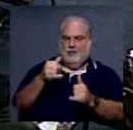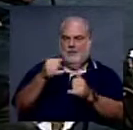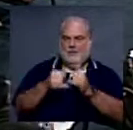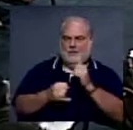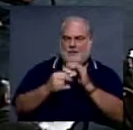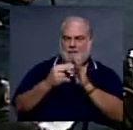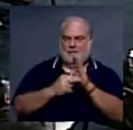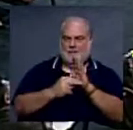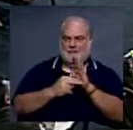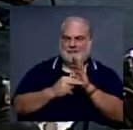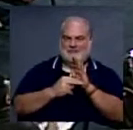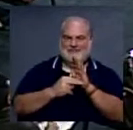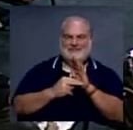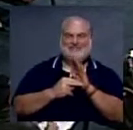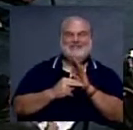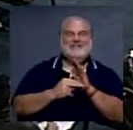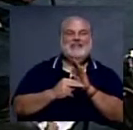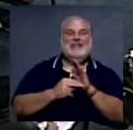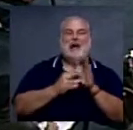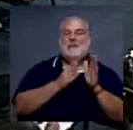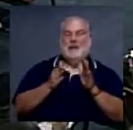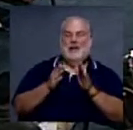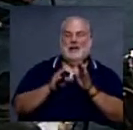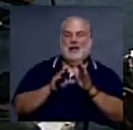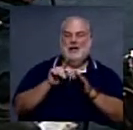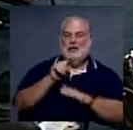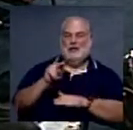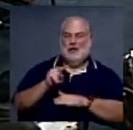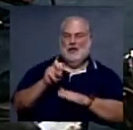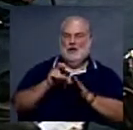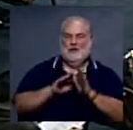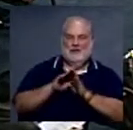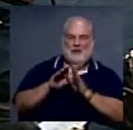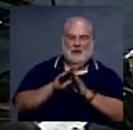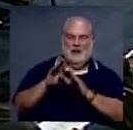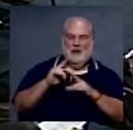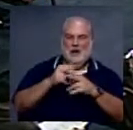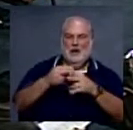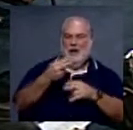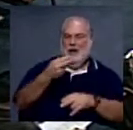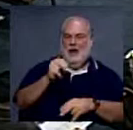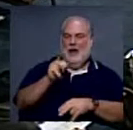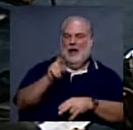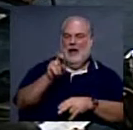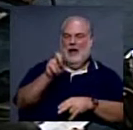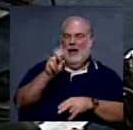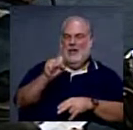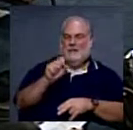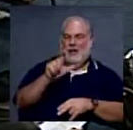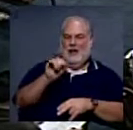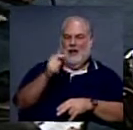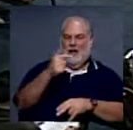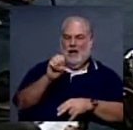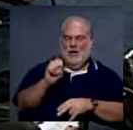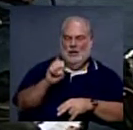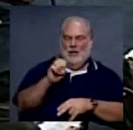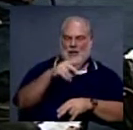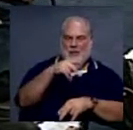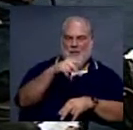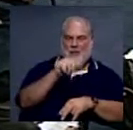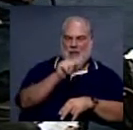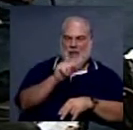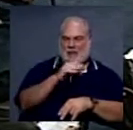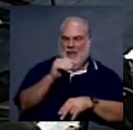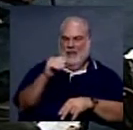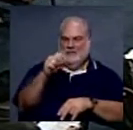please. An ordinance to approve a planned zoning development, establish a planned commercial district titled Hounds Lounge, Pet Resort and Spa, revised short form